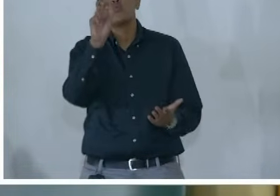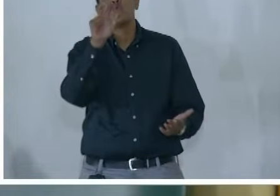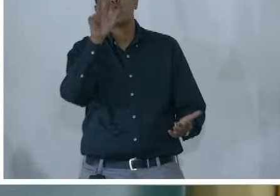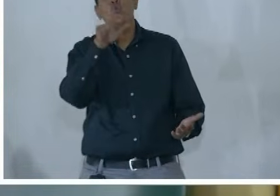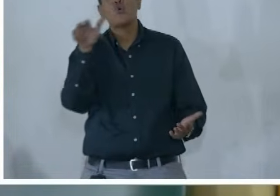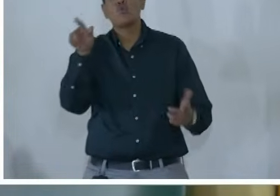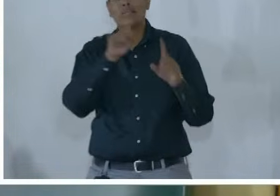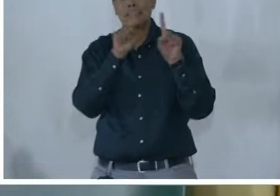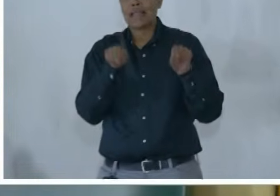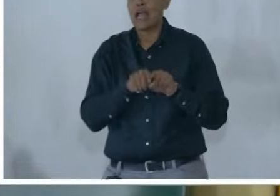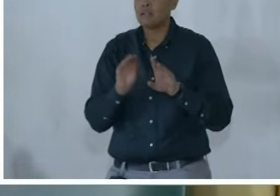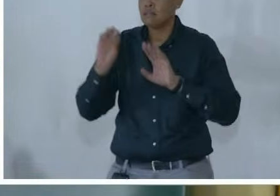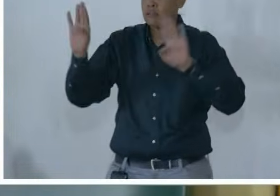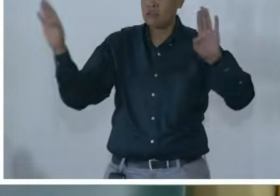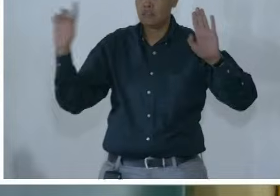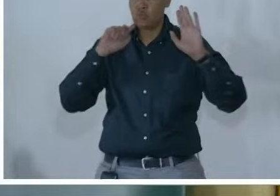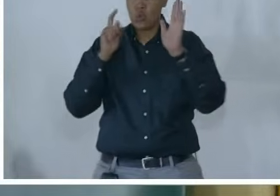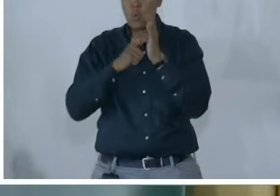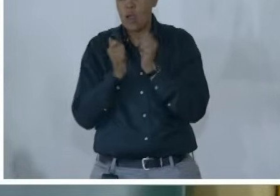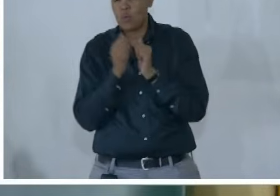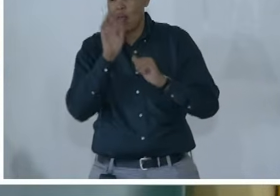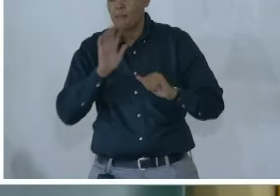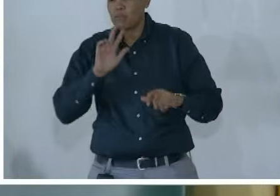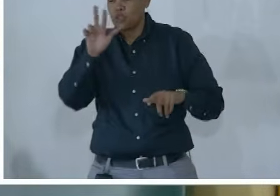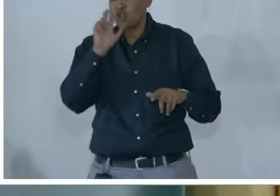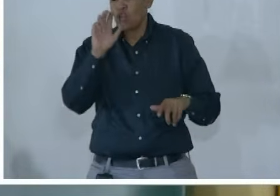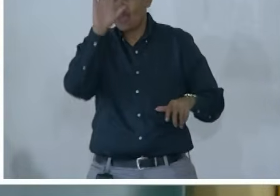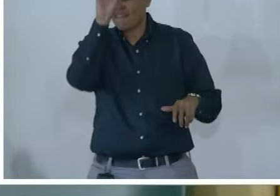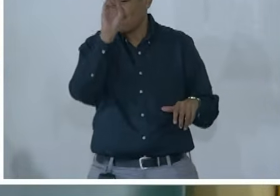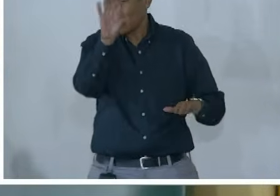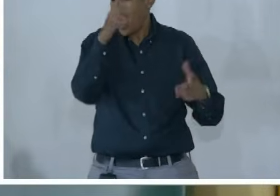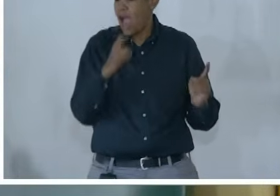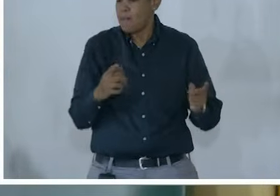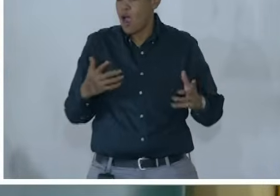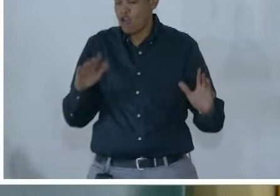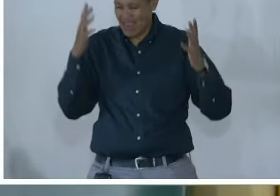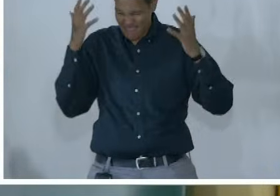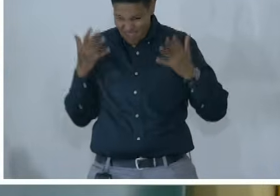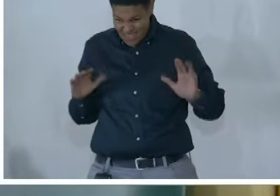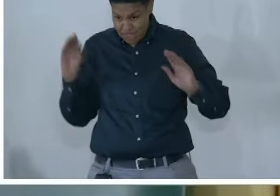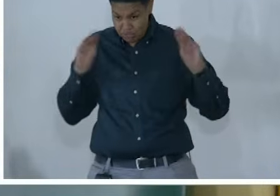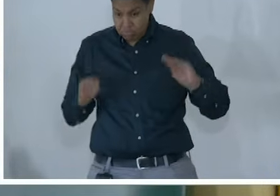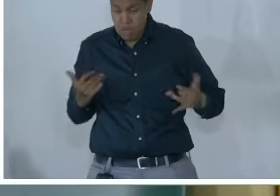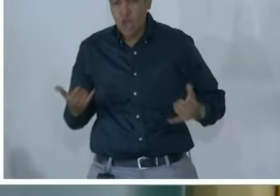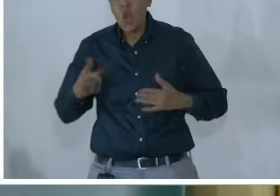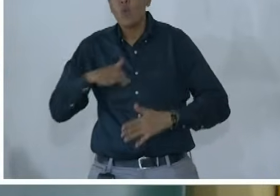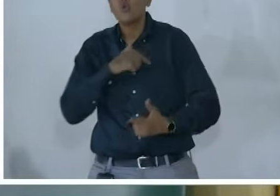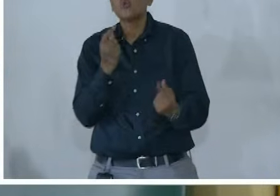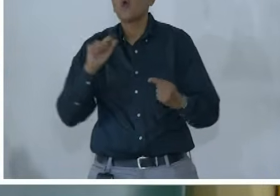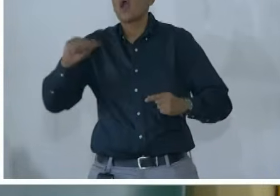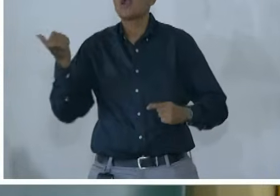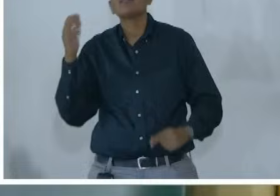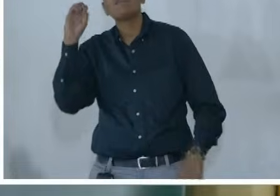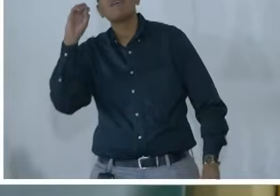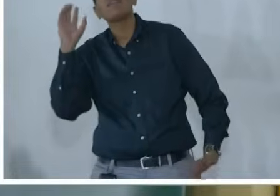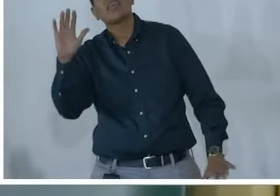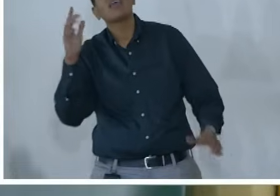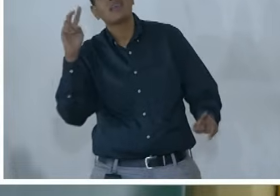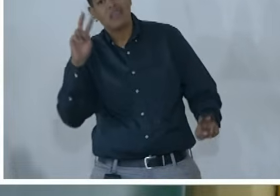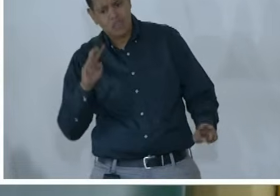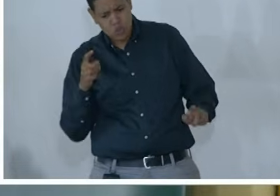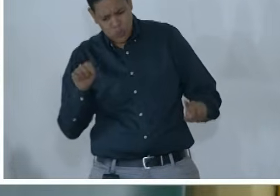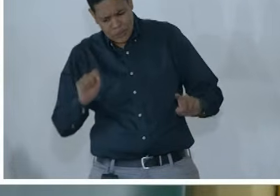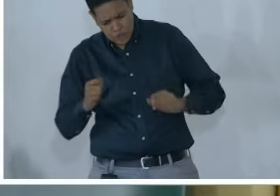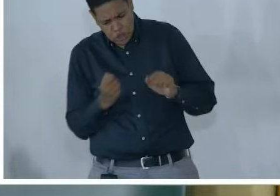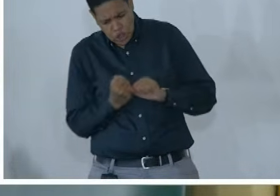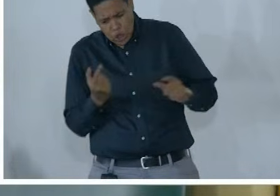1,233 titles were required, with approximately 350 already completed. We're going to do another 50 during the course